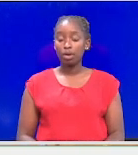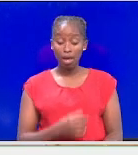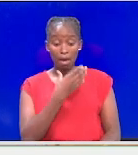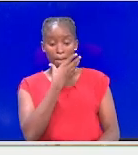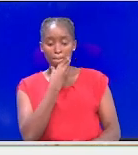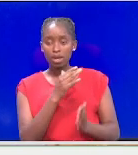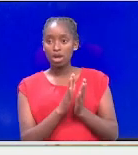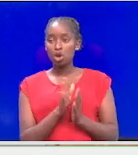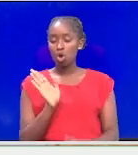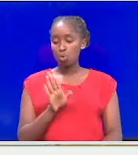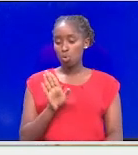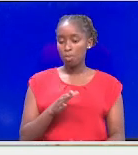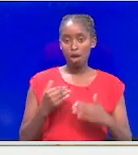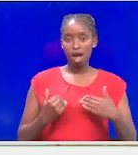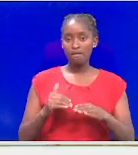in our judiciary